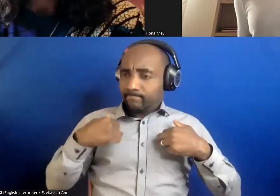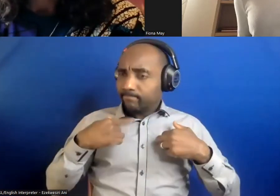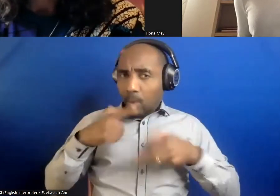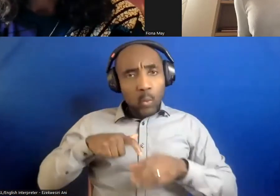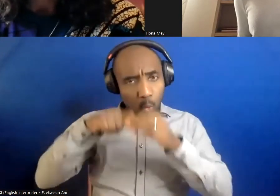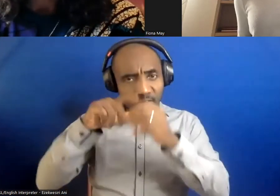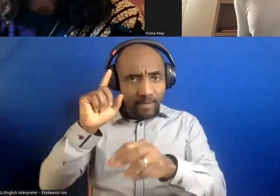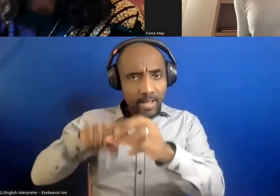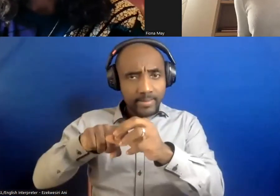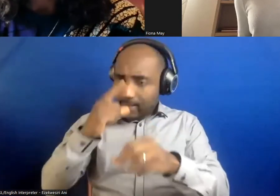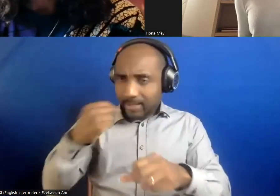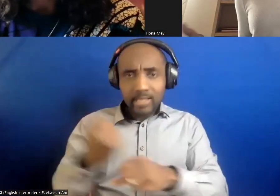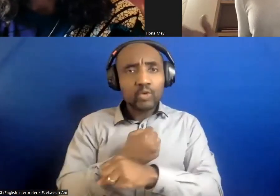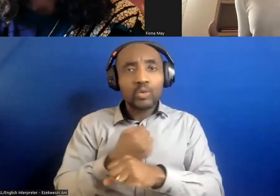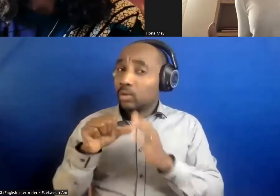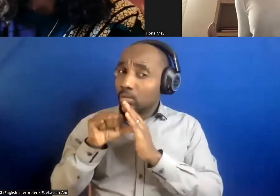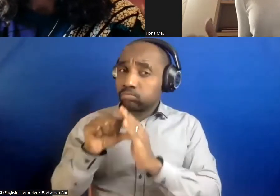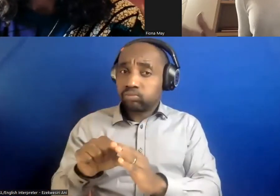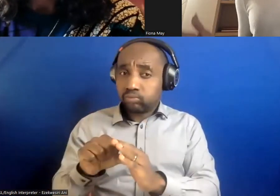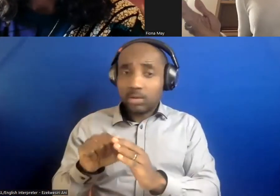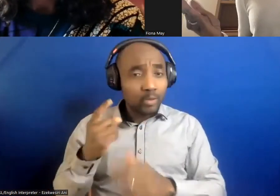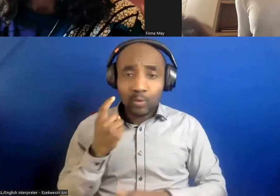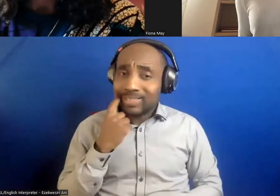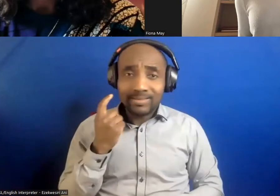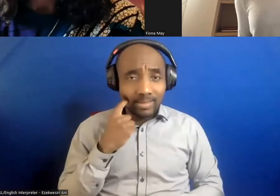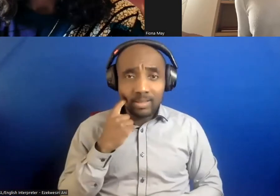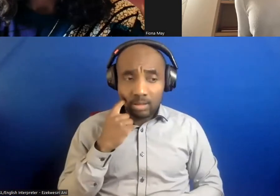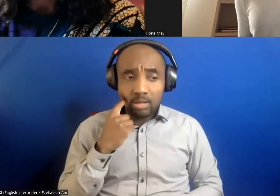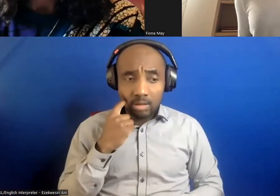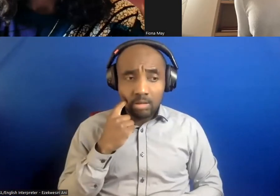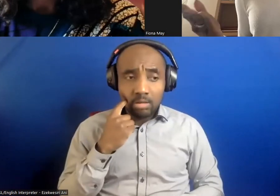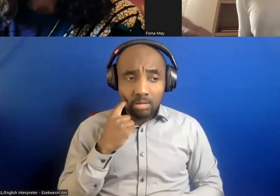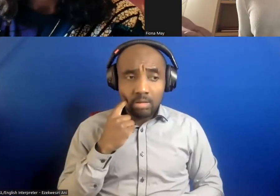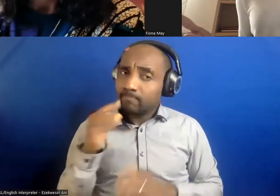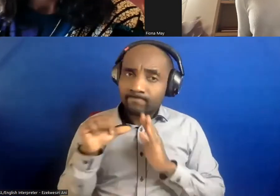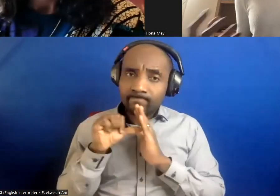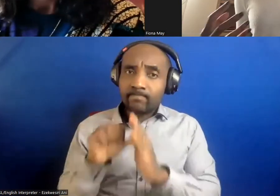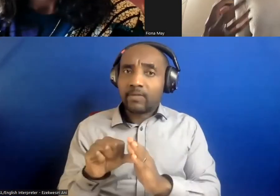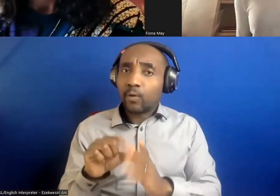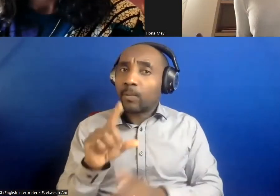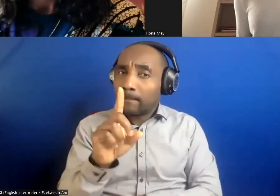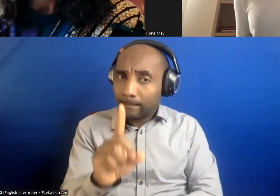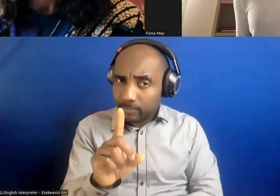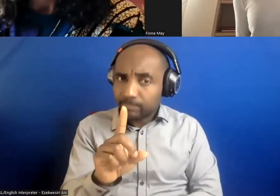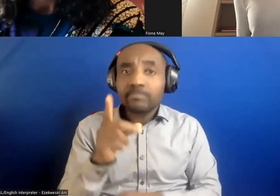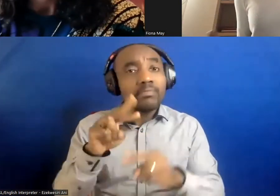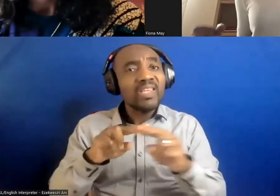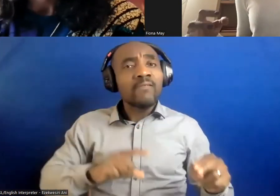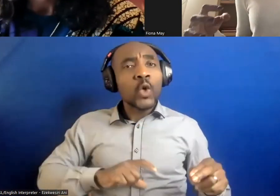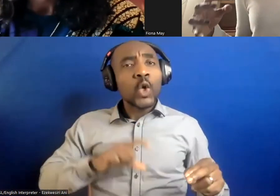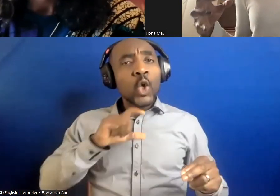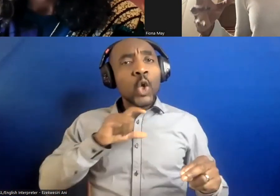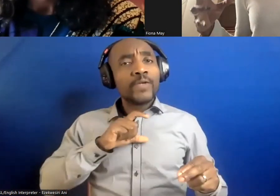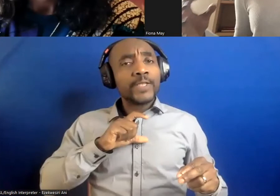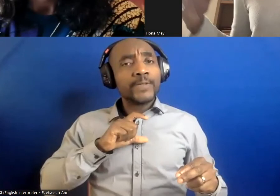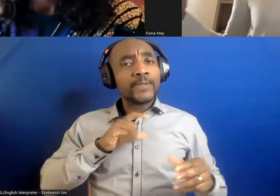thing you can ever do. I can't say it's the easiest thing, but it's very, very difficult. But if you're confident, and you have